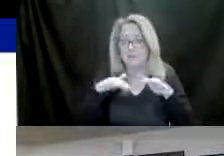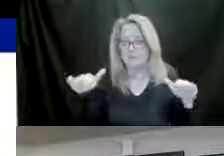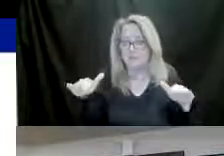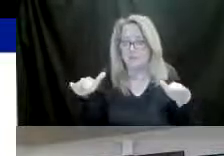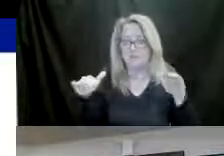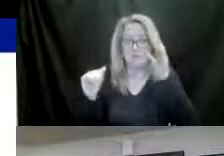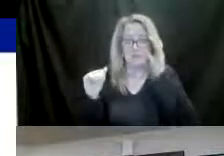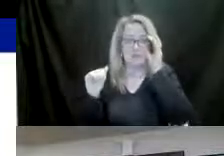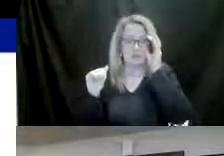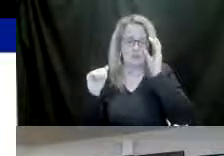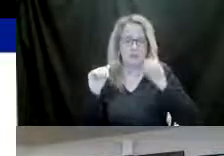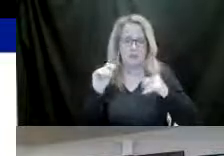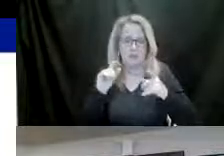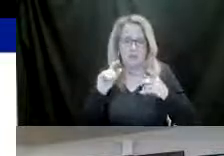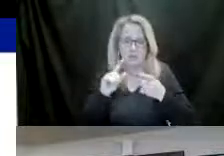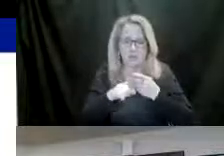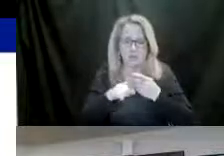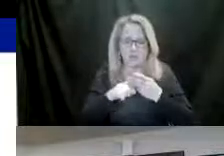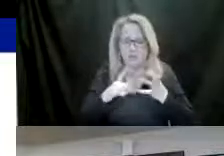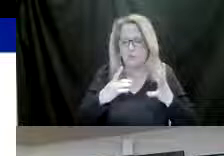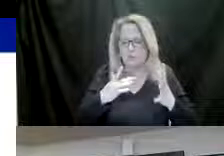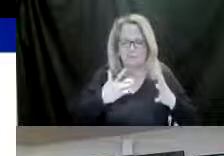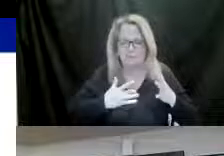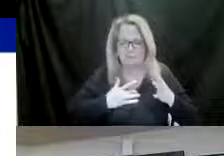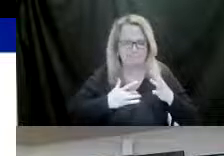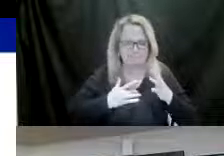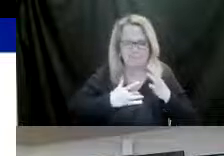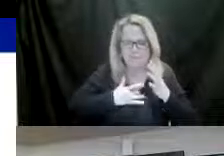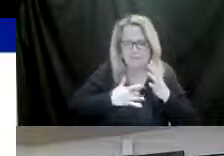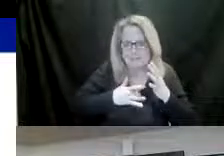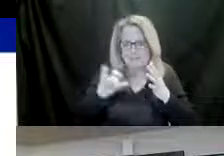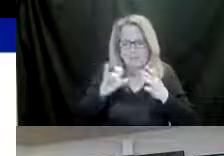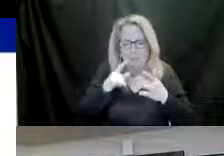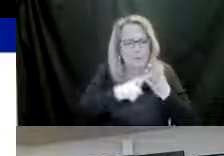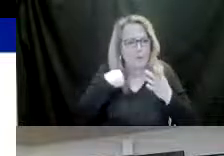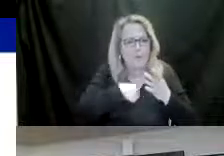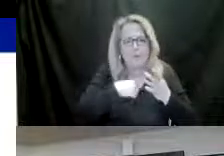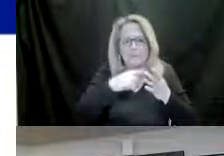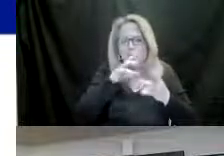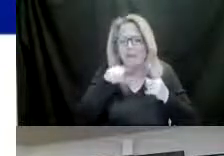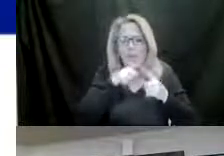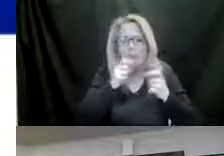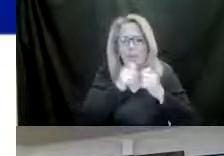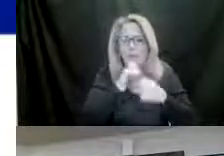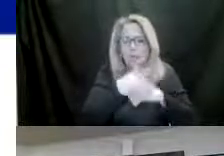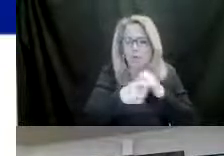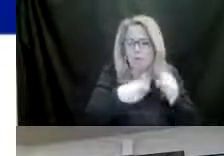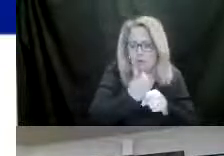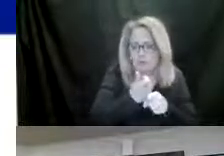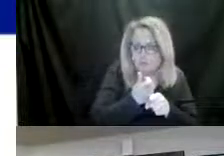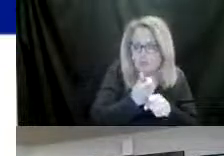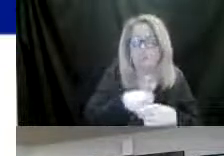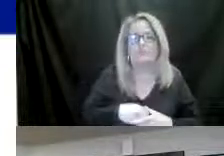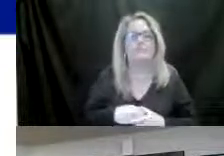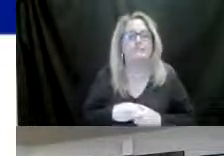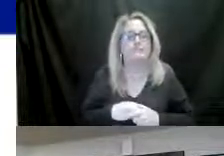to get sort of a sense of developmentally, what are we talking about with that, within these early years. So one thing I